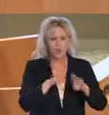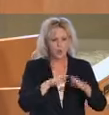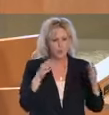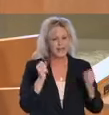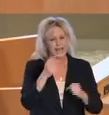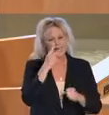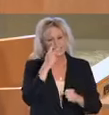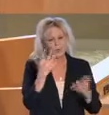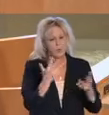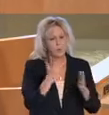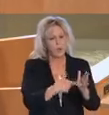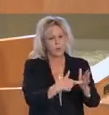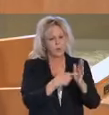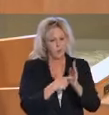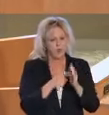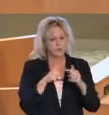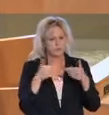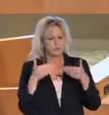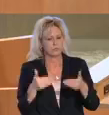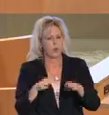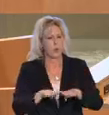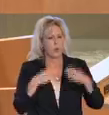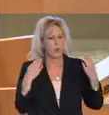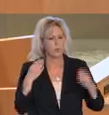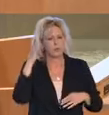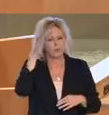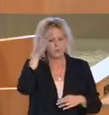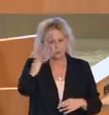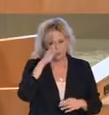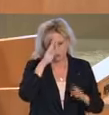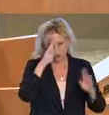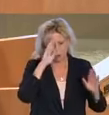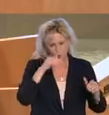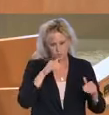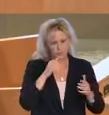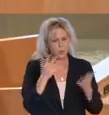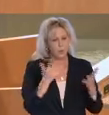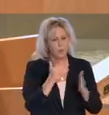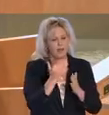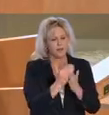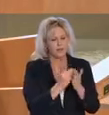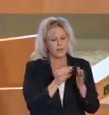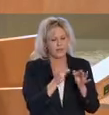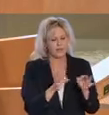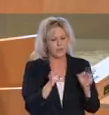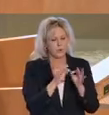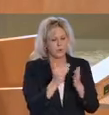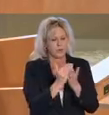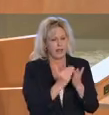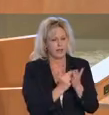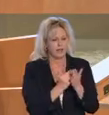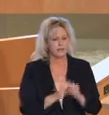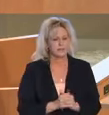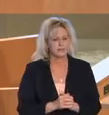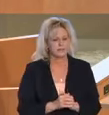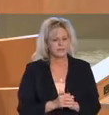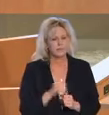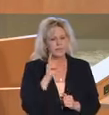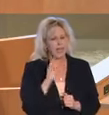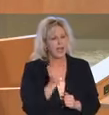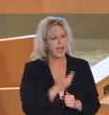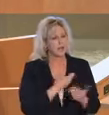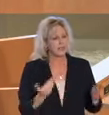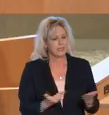see what's gonna be required of you to open in the near future, hopefully, and what those guidelines are. As part of our front here